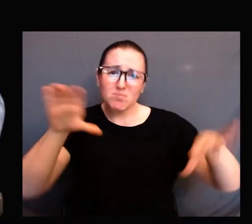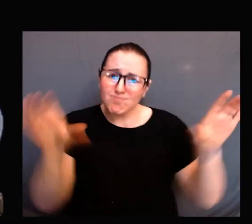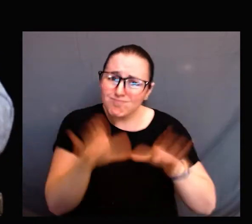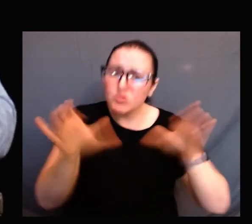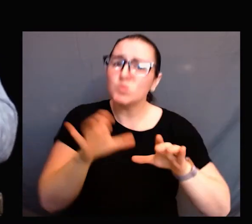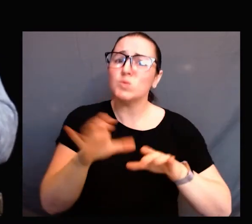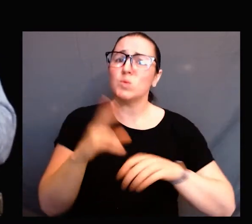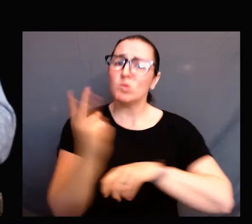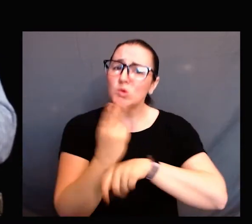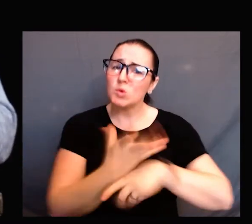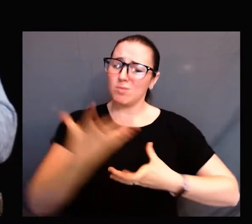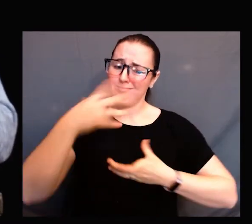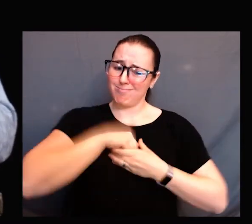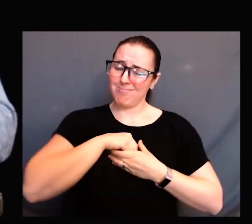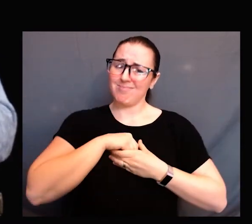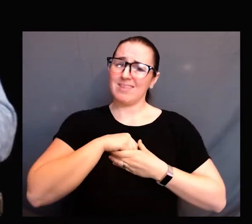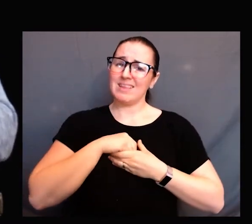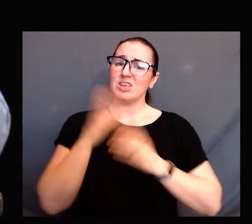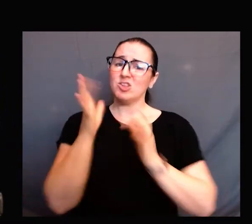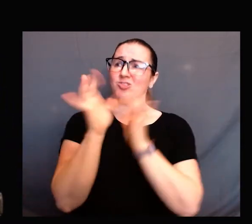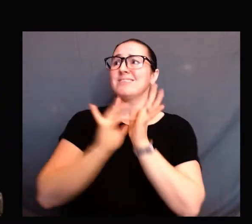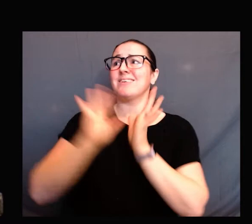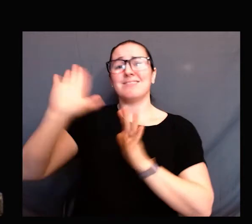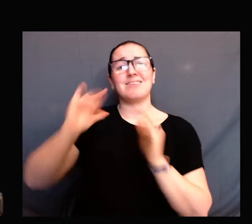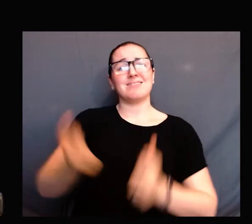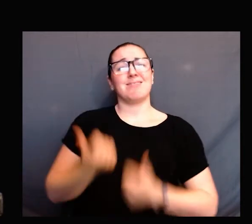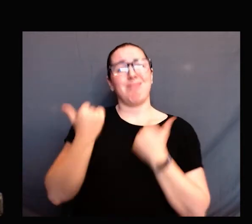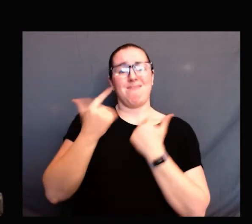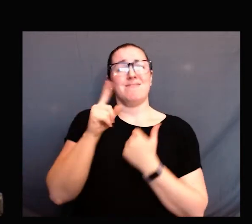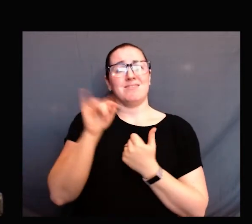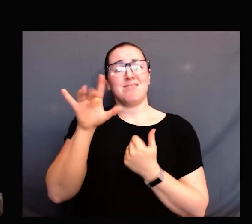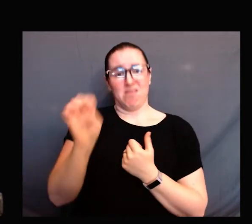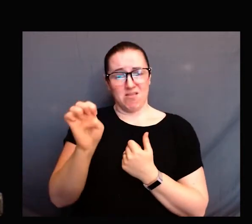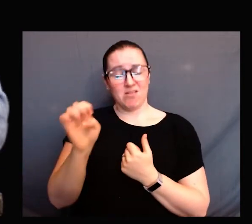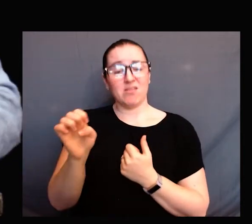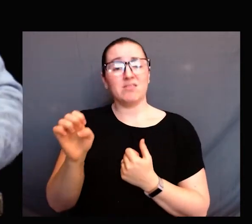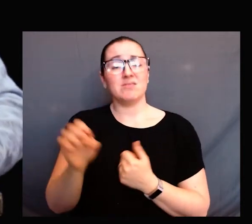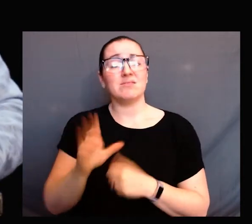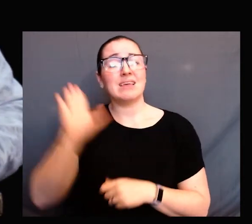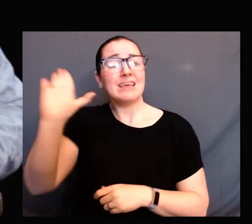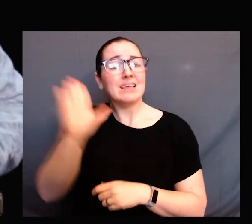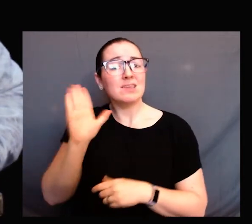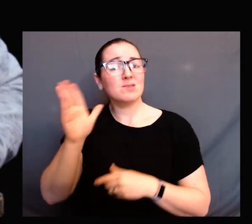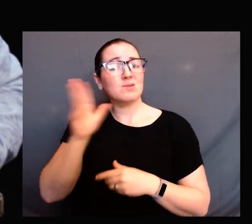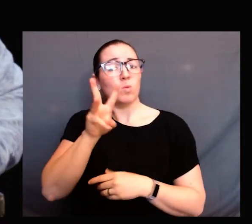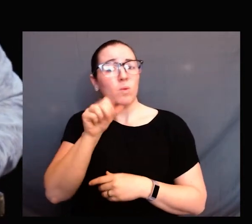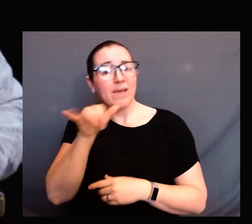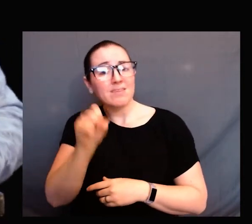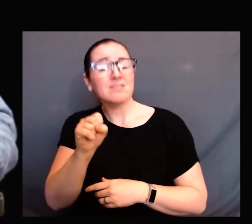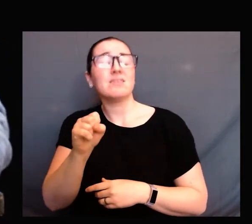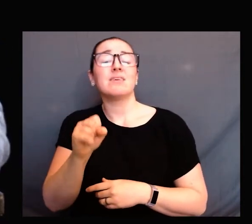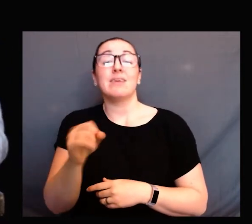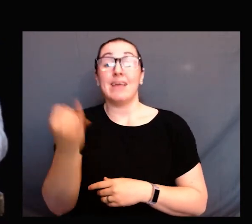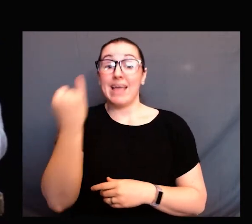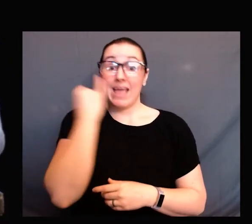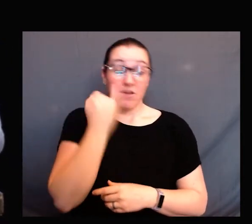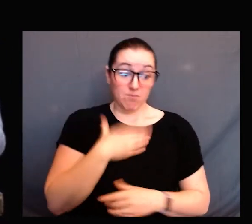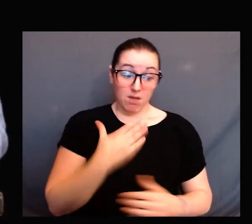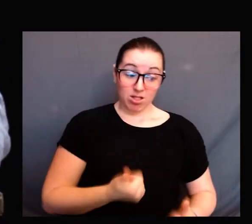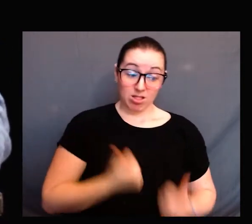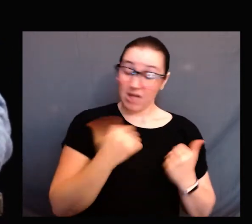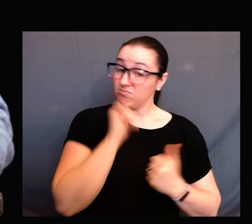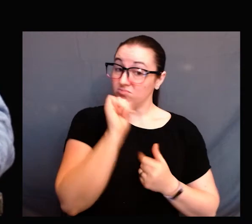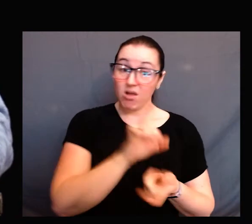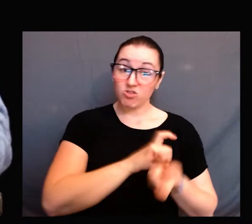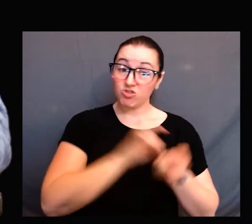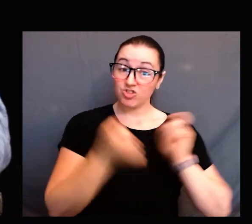says. Practice the way of Jesus. If my life isn't changing because